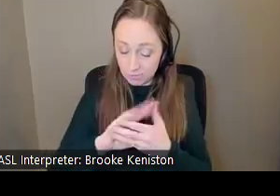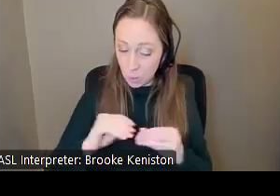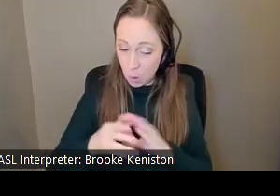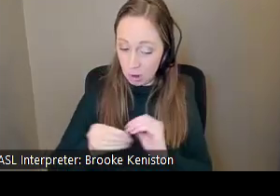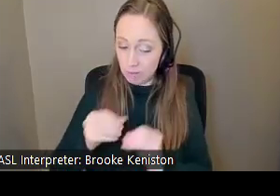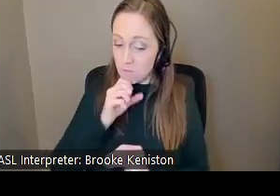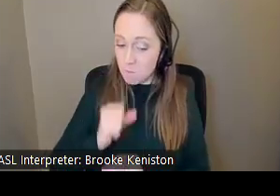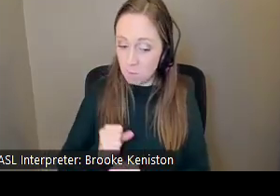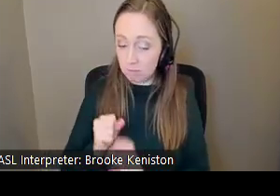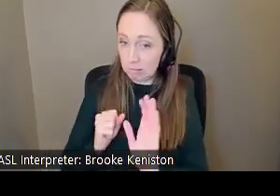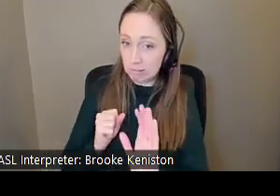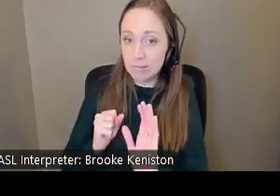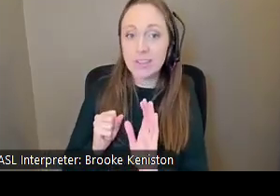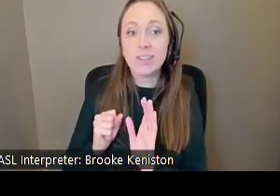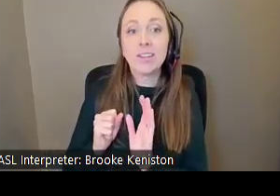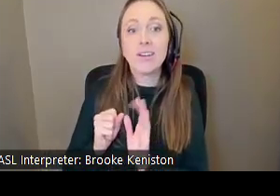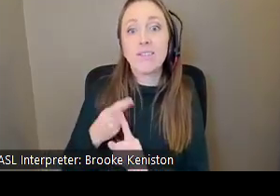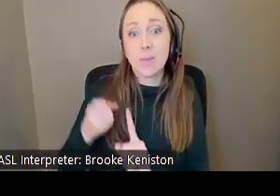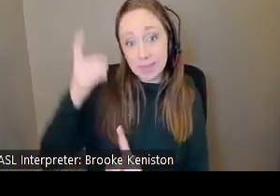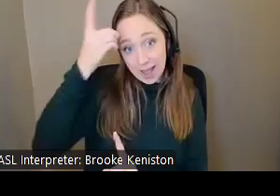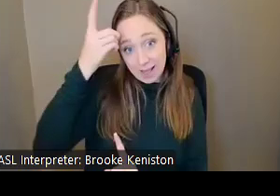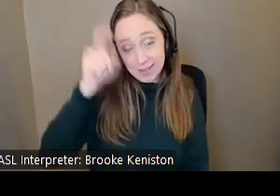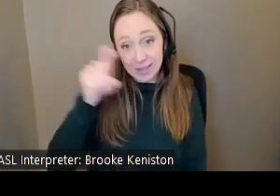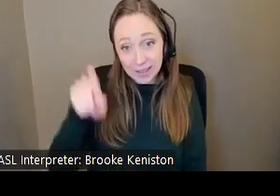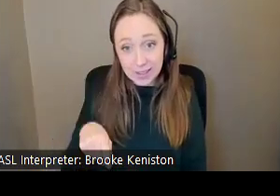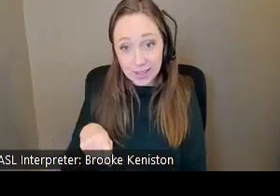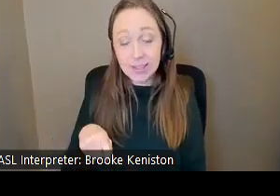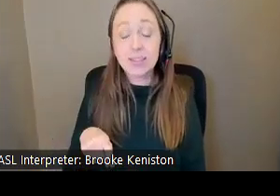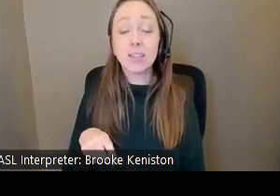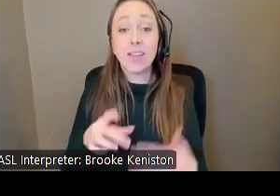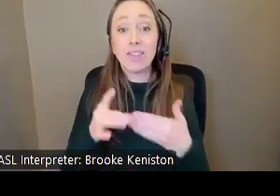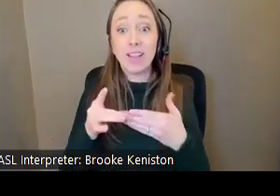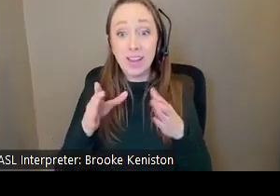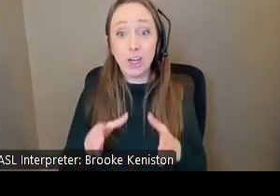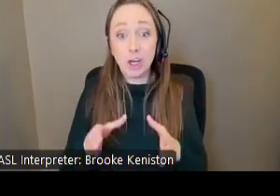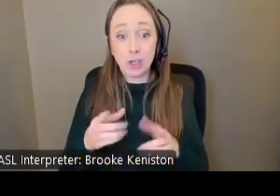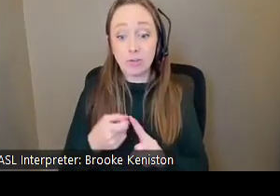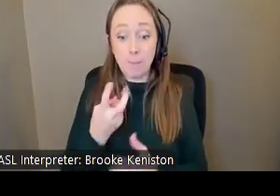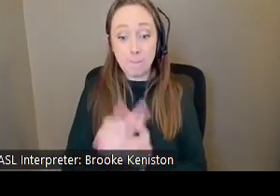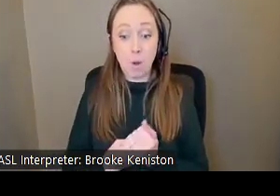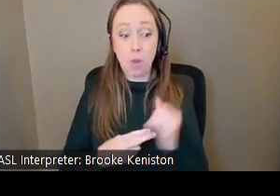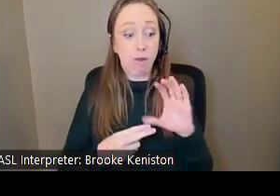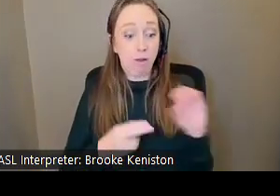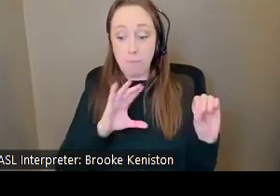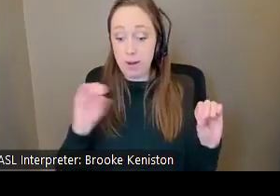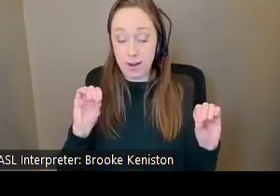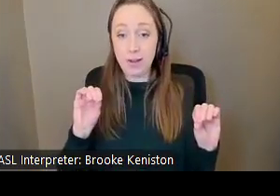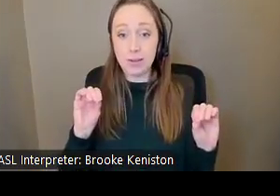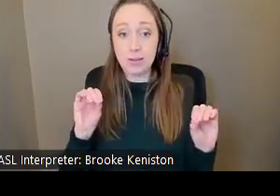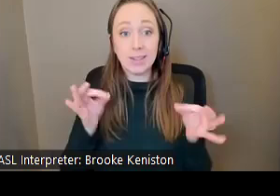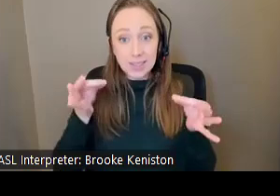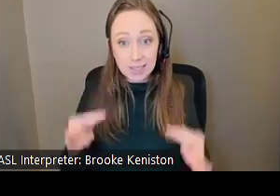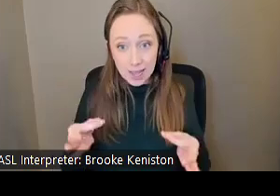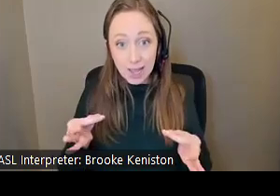day, there was a meeting between the leaders of Netflix and Blockbuster, and they had made a proposal to have them bought out for $50